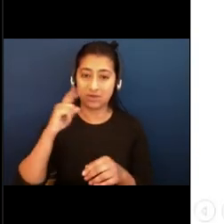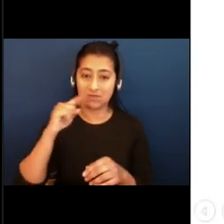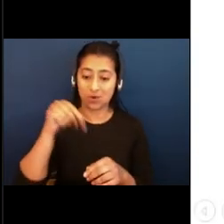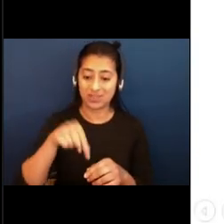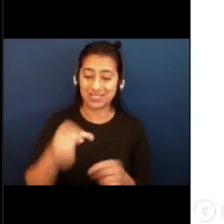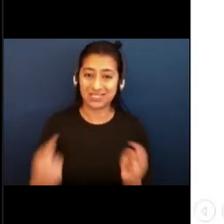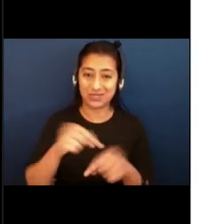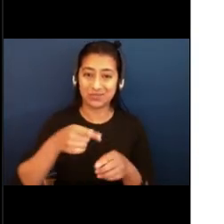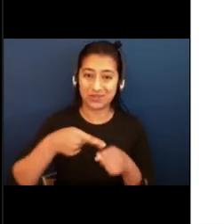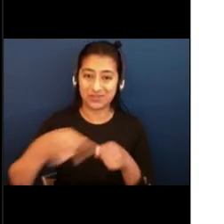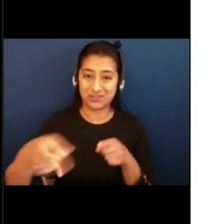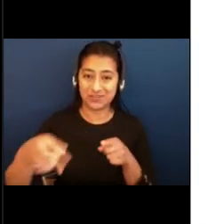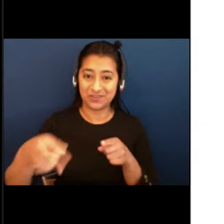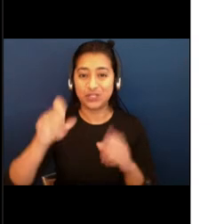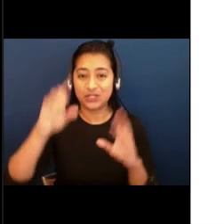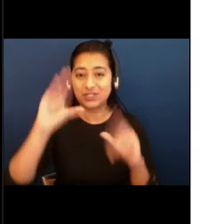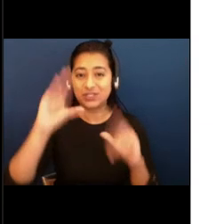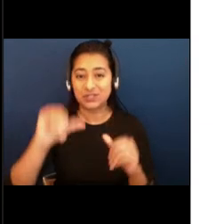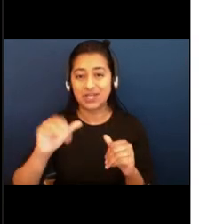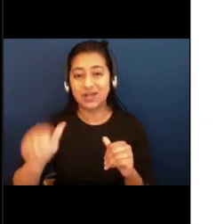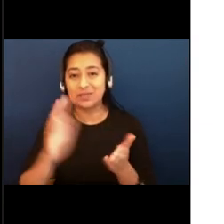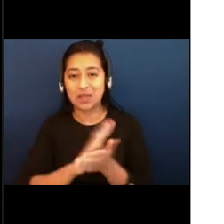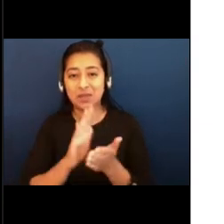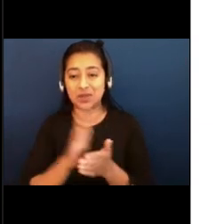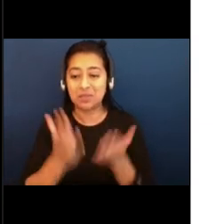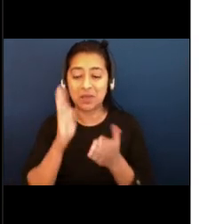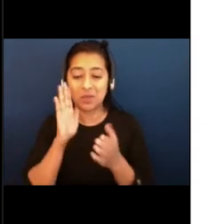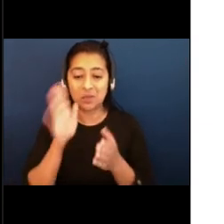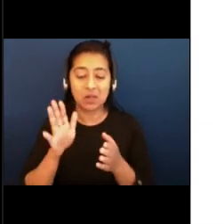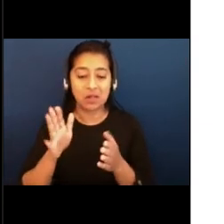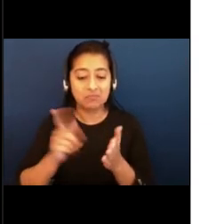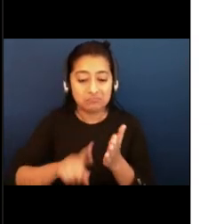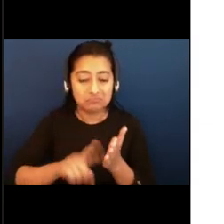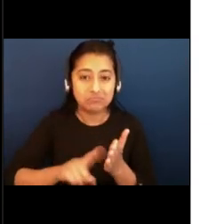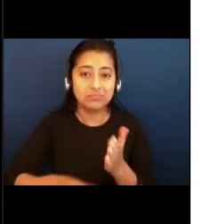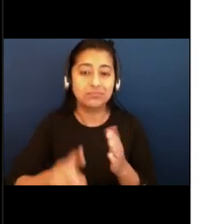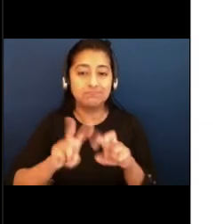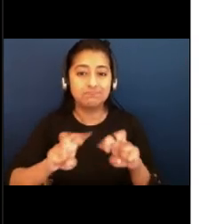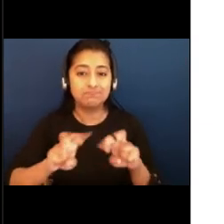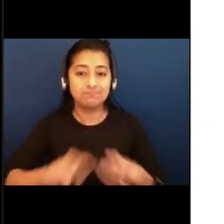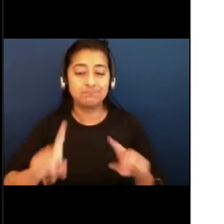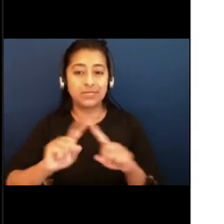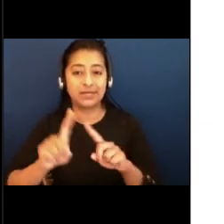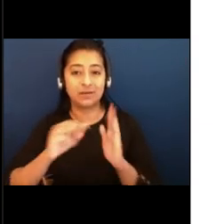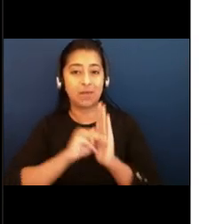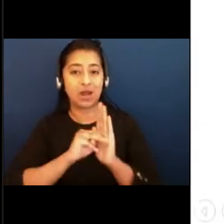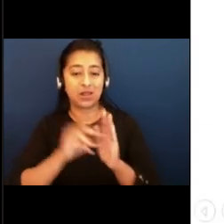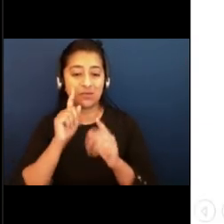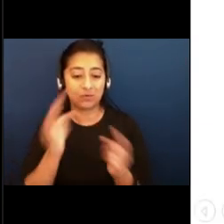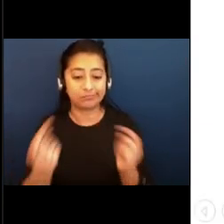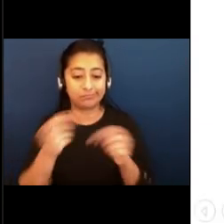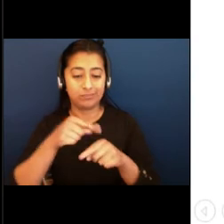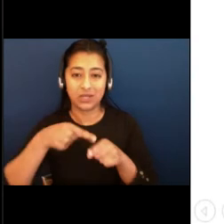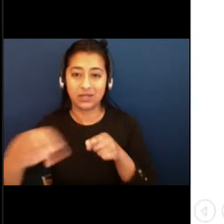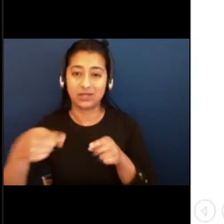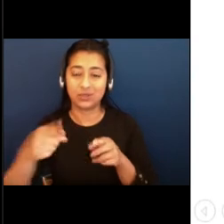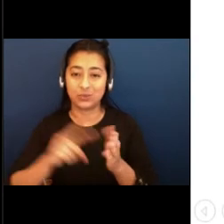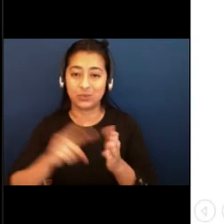see papers that might further probe or lay out models of interdisciplinary research.